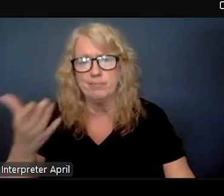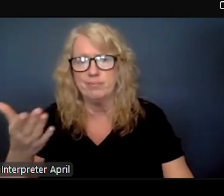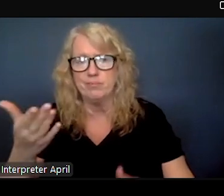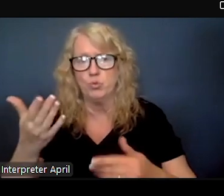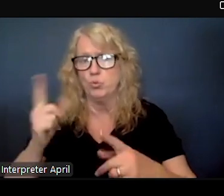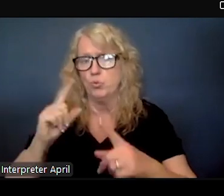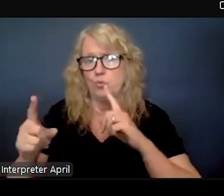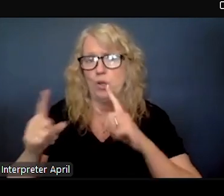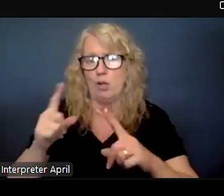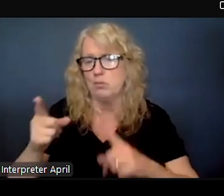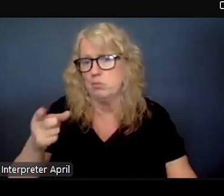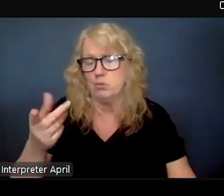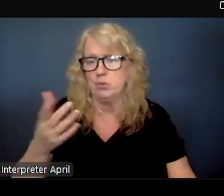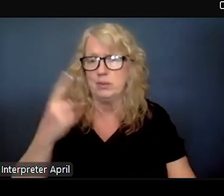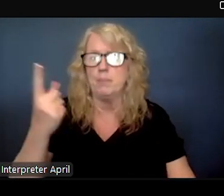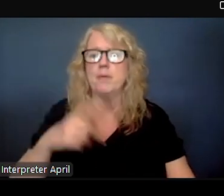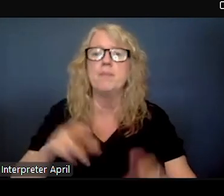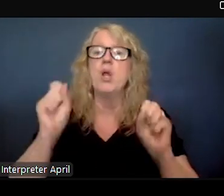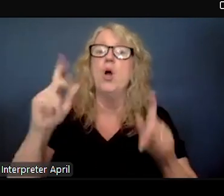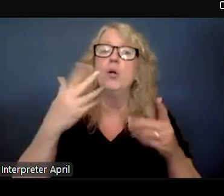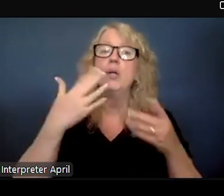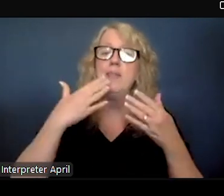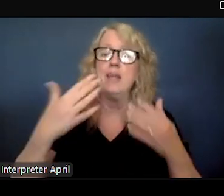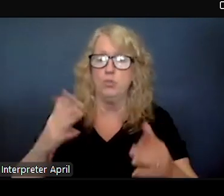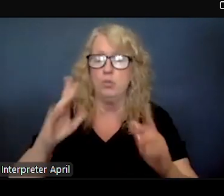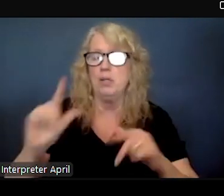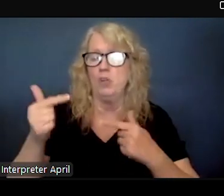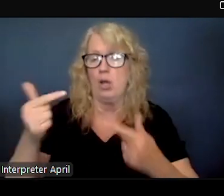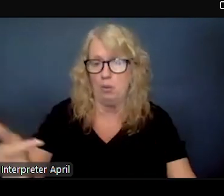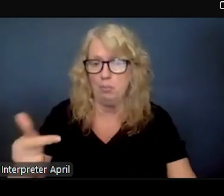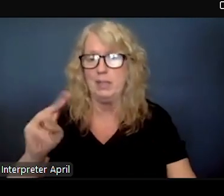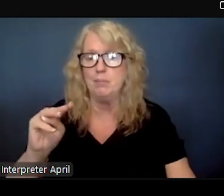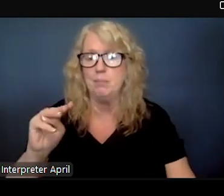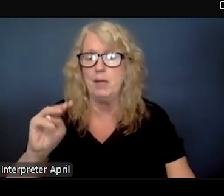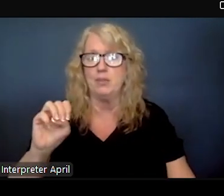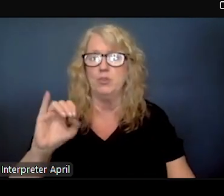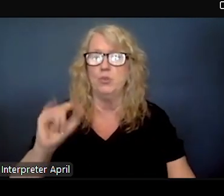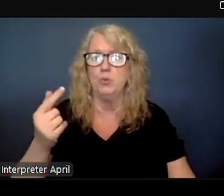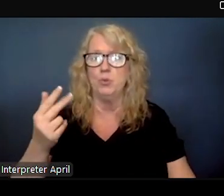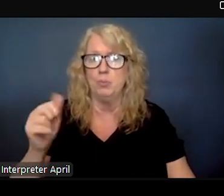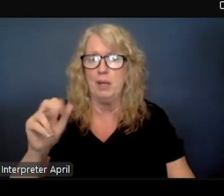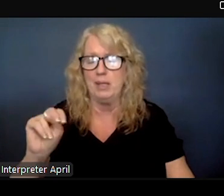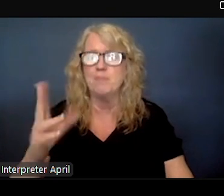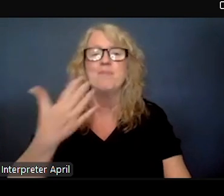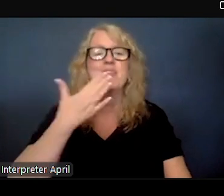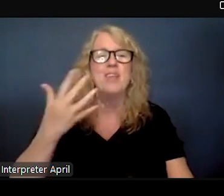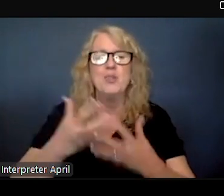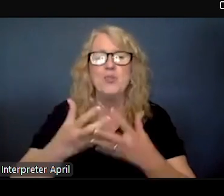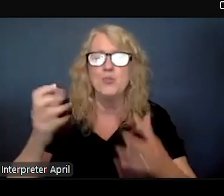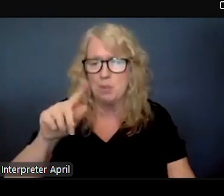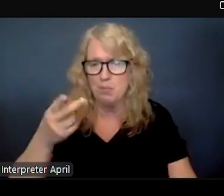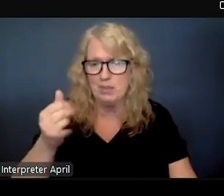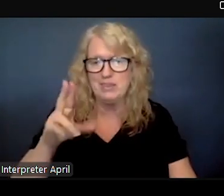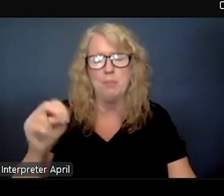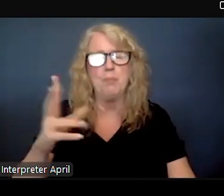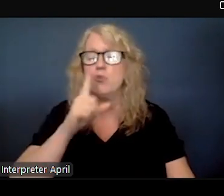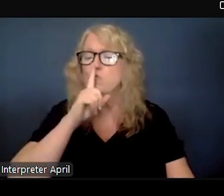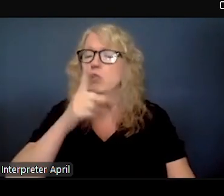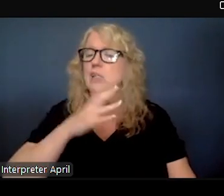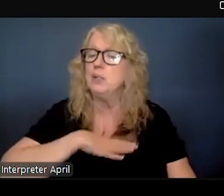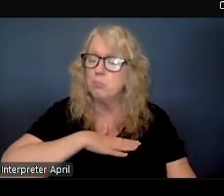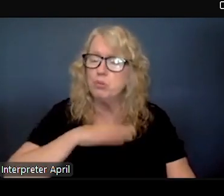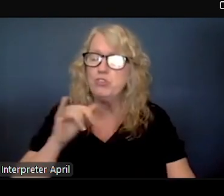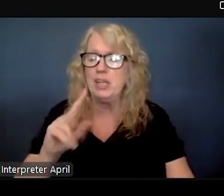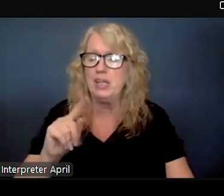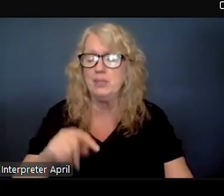it. Thank you. Thank you so much. I'll pass it back to you, Megan. Thank you so much, Stephanie and Nicholas. Really appreciate